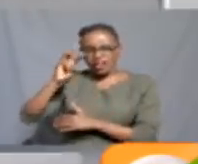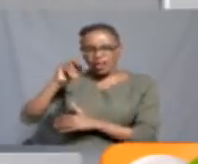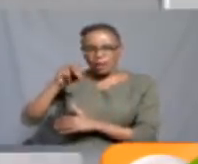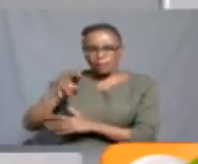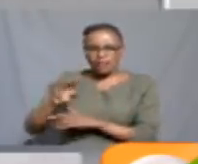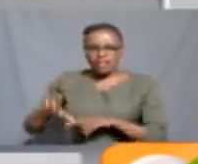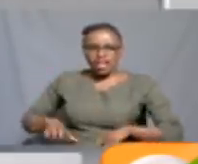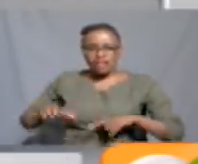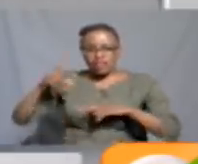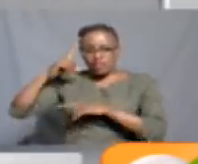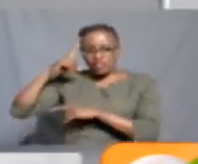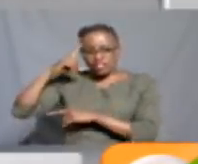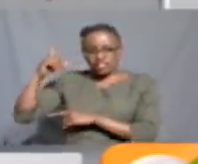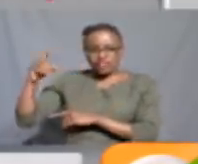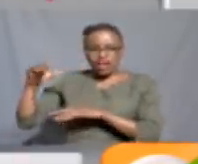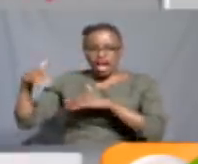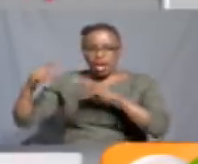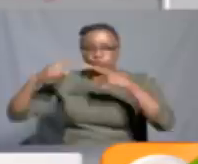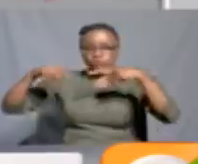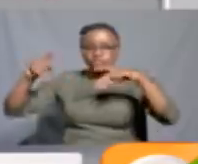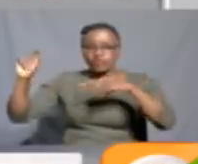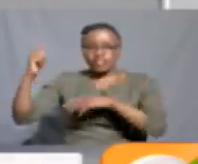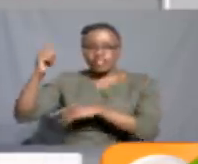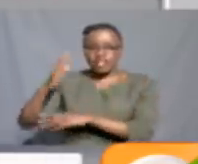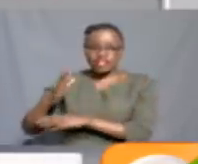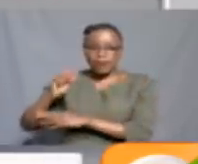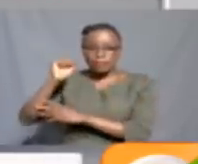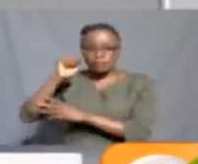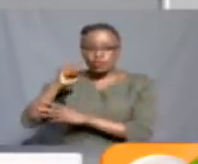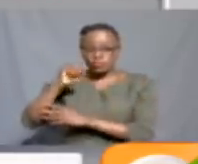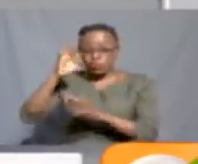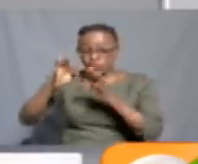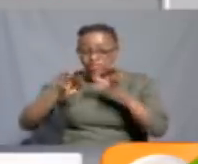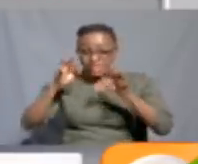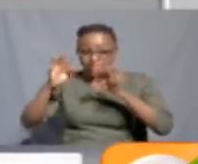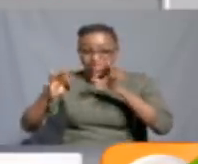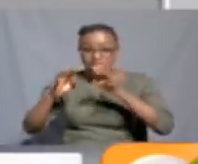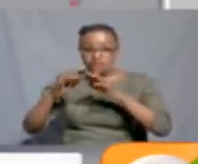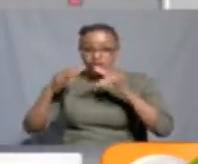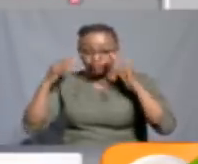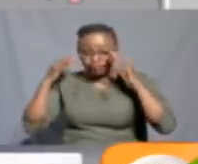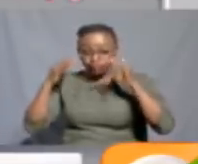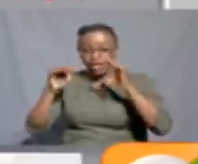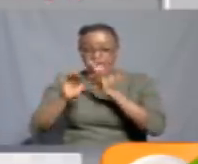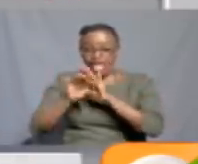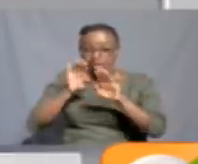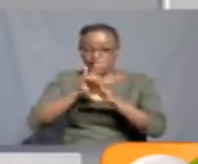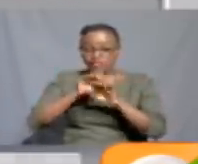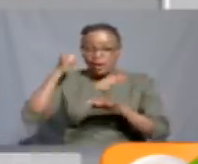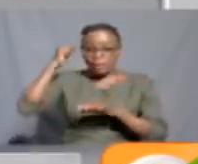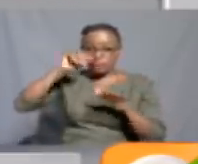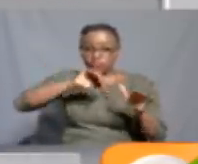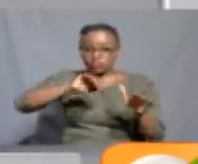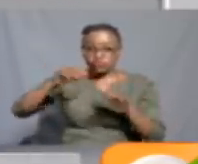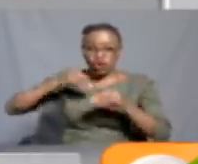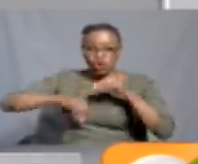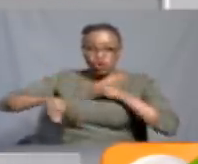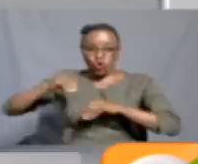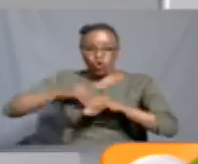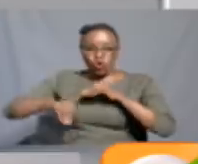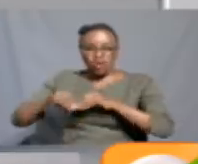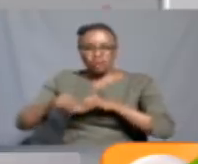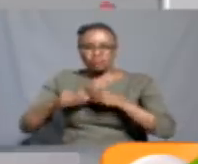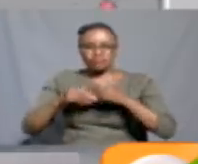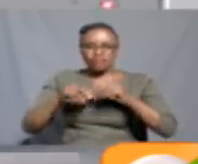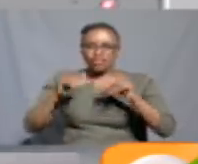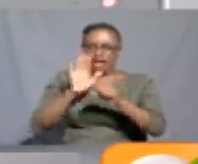is a living dream of how successful we Kenyans will be if only we put everything aside, politics, corruption, scandals, and